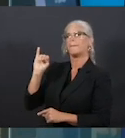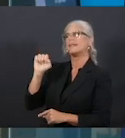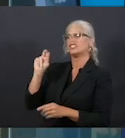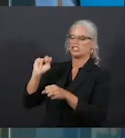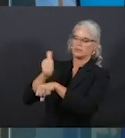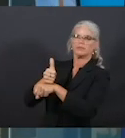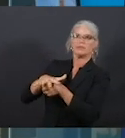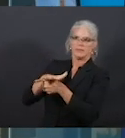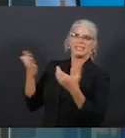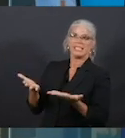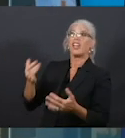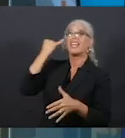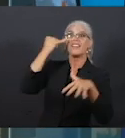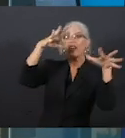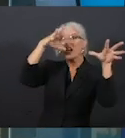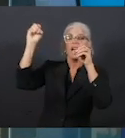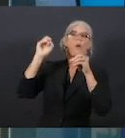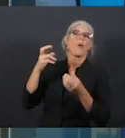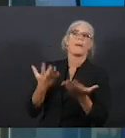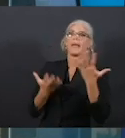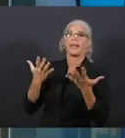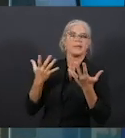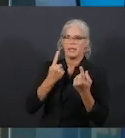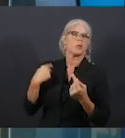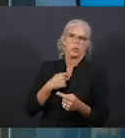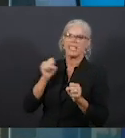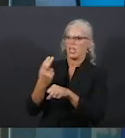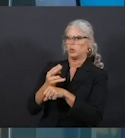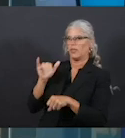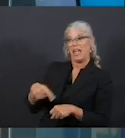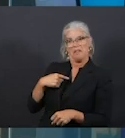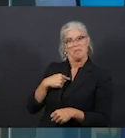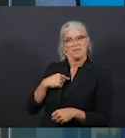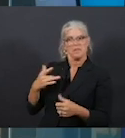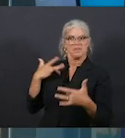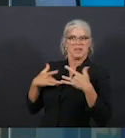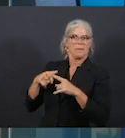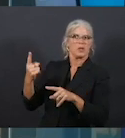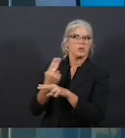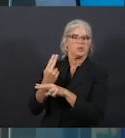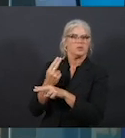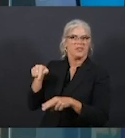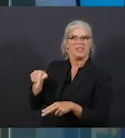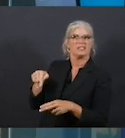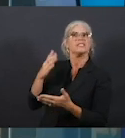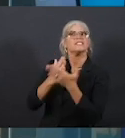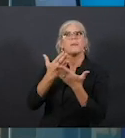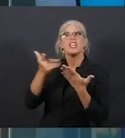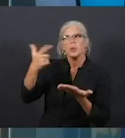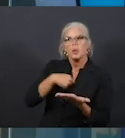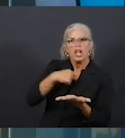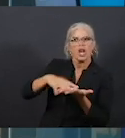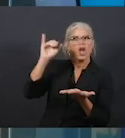in a given area and maybe not, or mitigating. So I'm glad that they were doing that. These are things, you kind of learn, like, what's what. We saw some